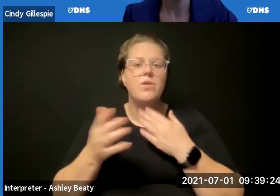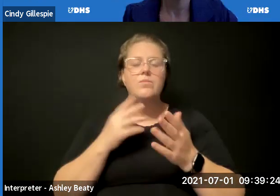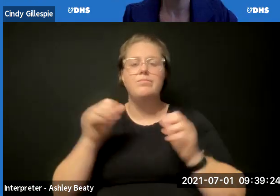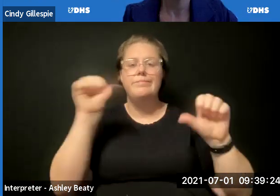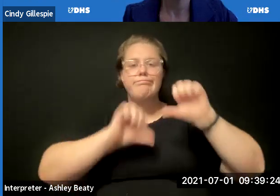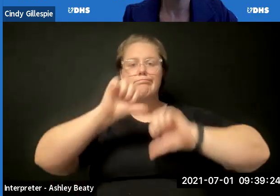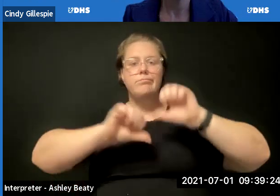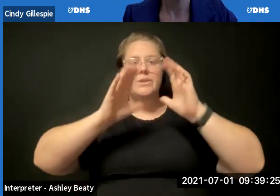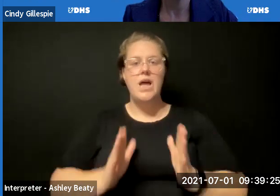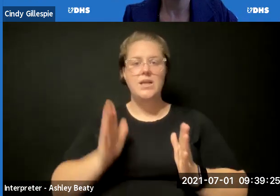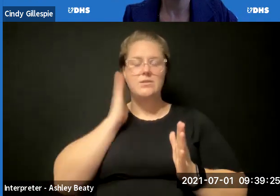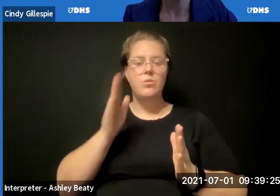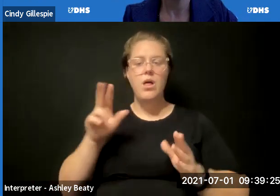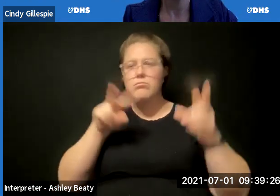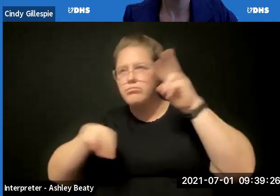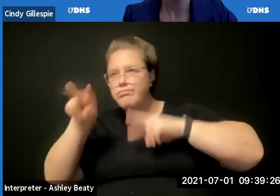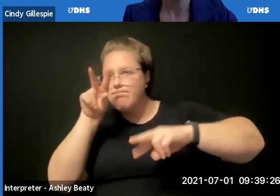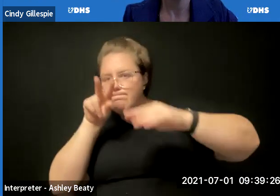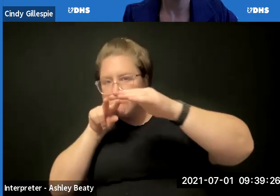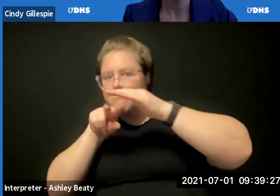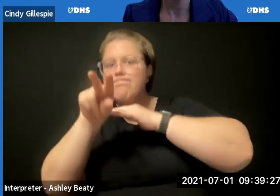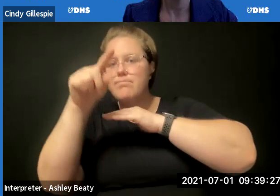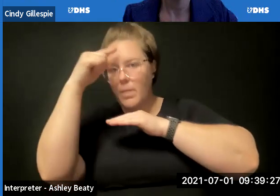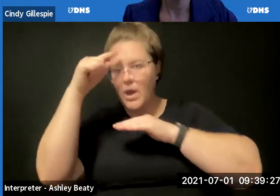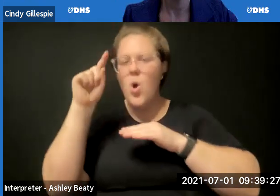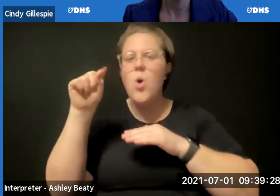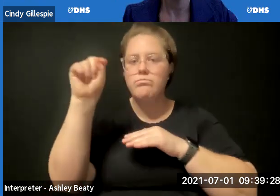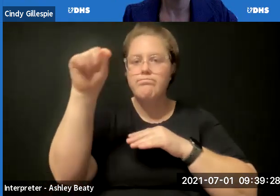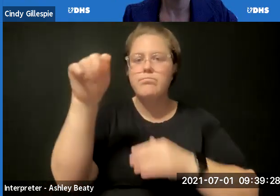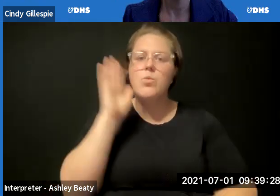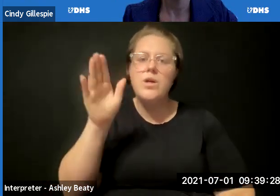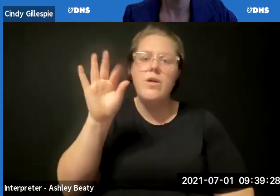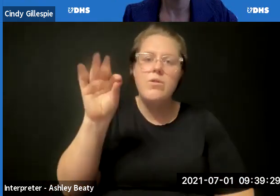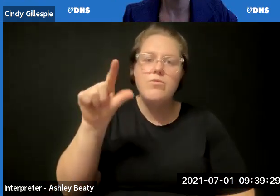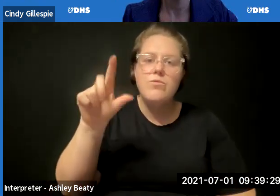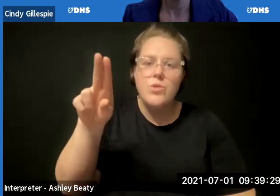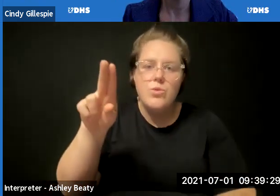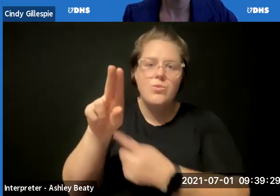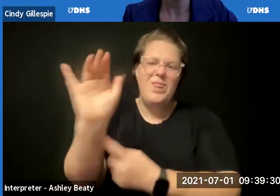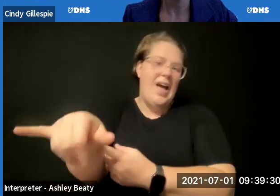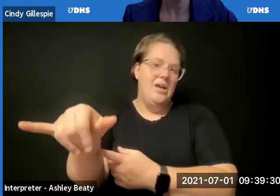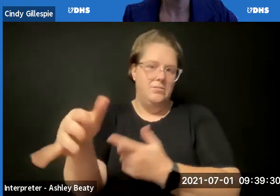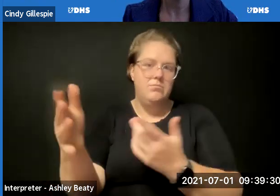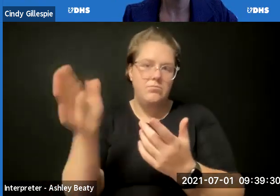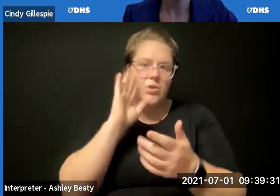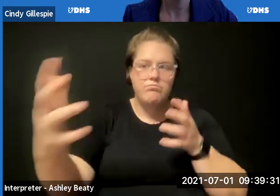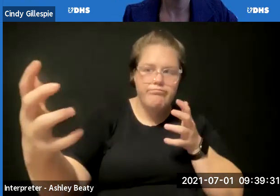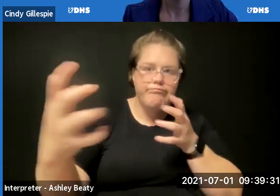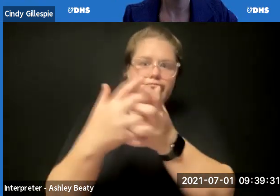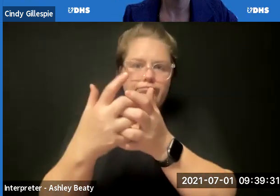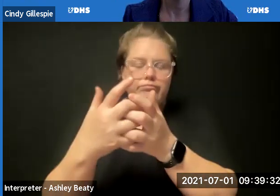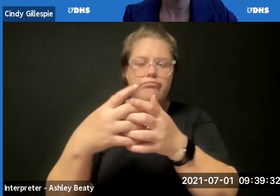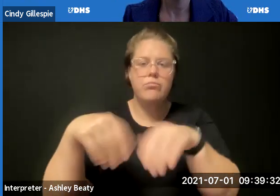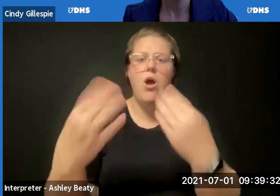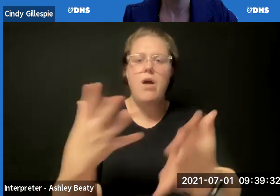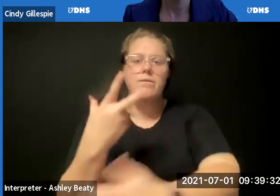of flu that's going to be existing in your area in that coming year. It's the same thing with this. We're just seeing changes that have